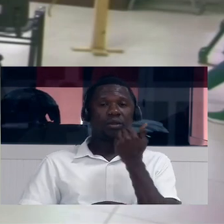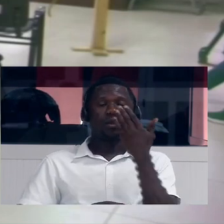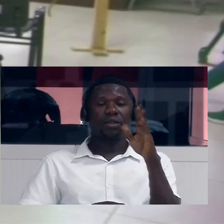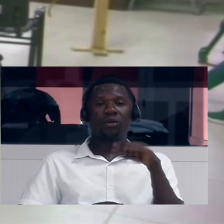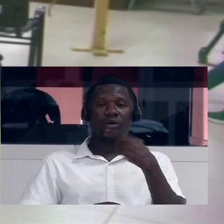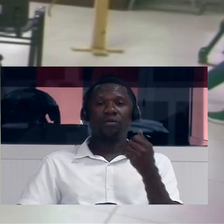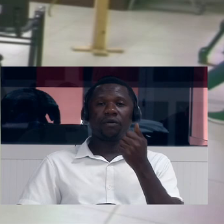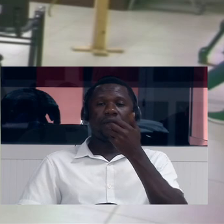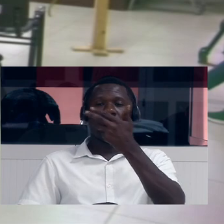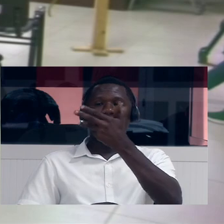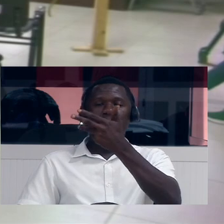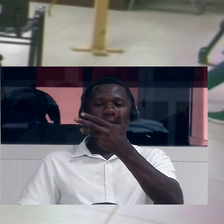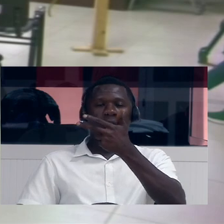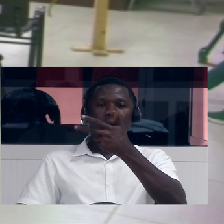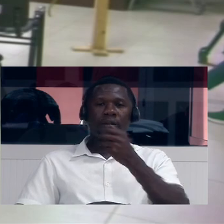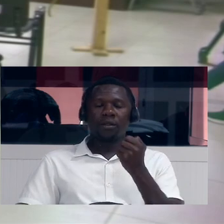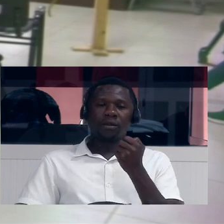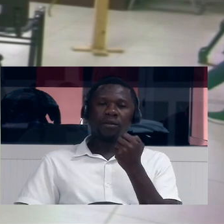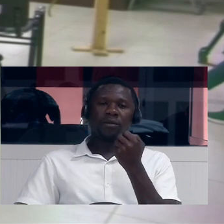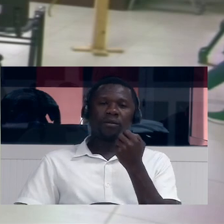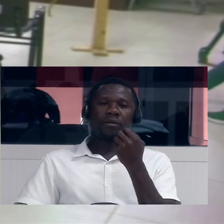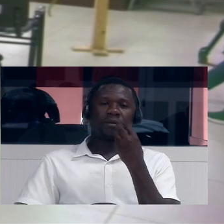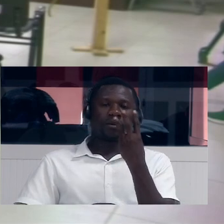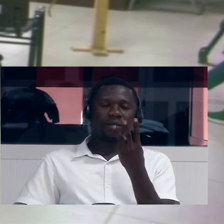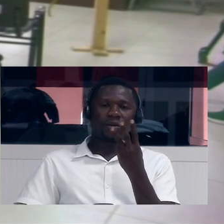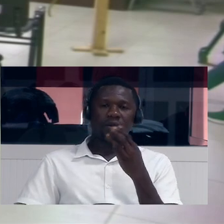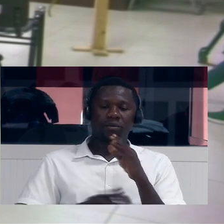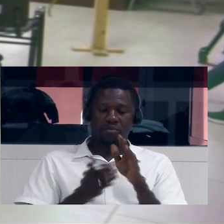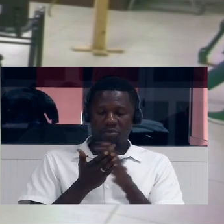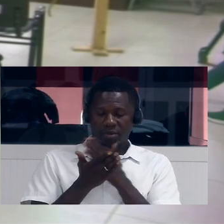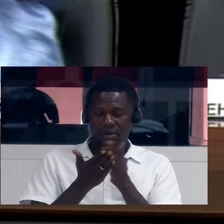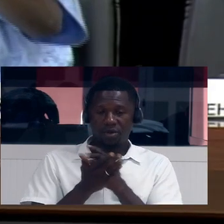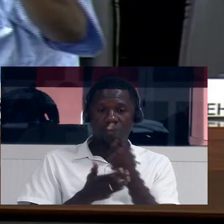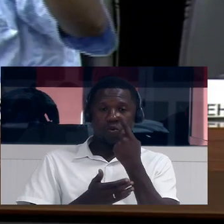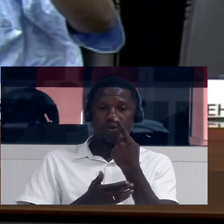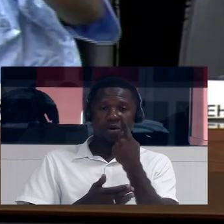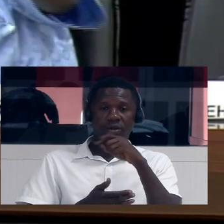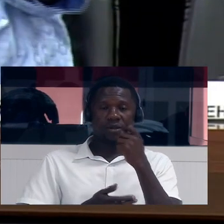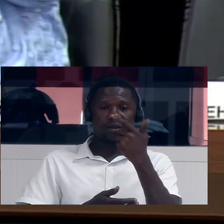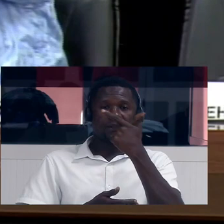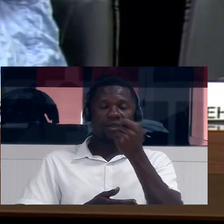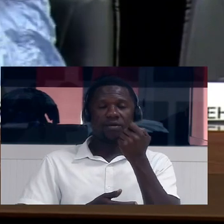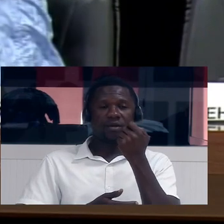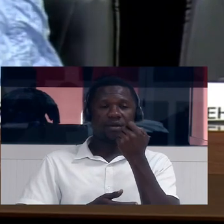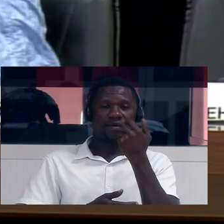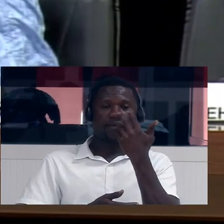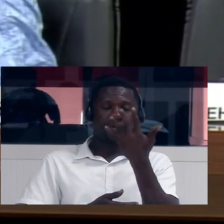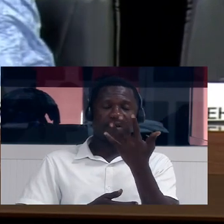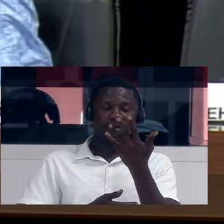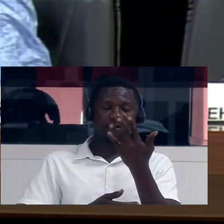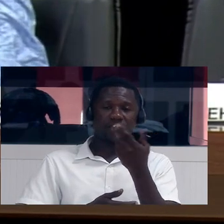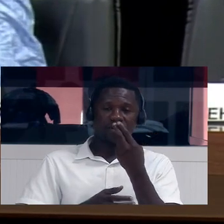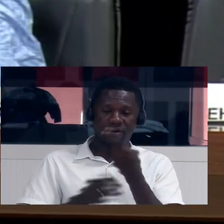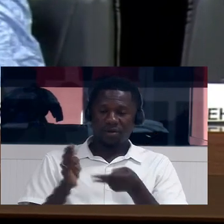83. It is page 175 of the report, and it was addressed to you.